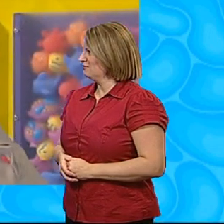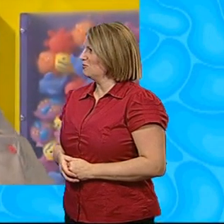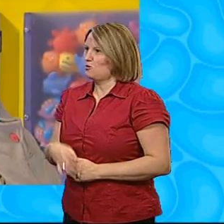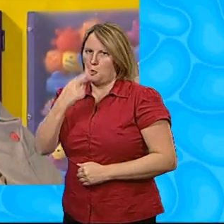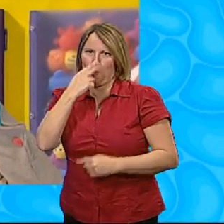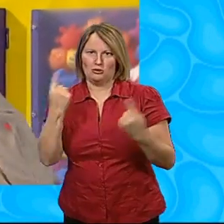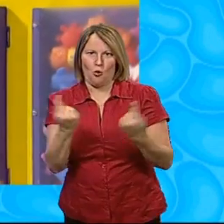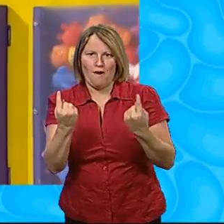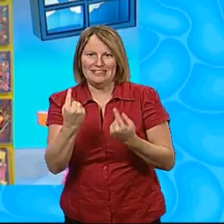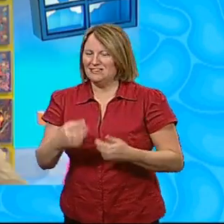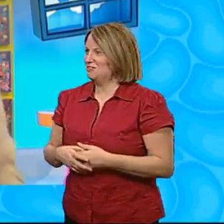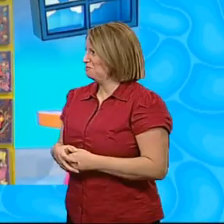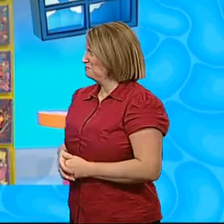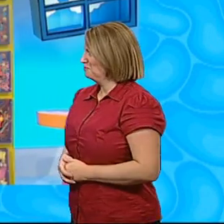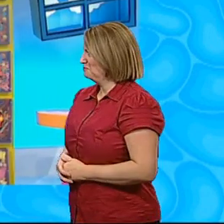Some old toys.